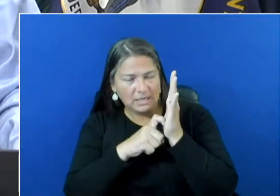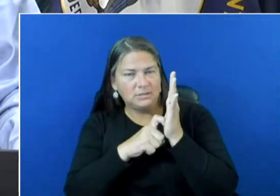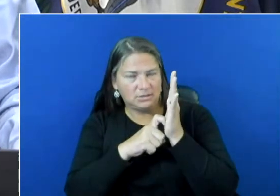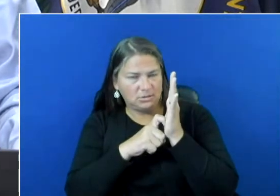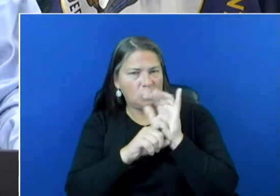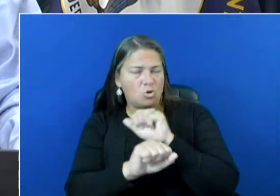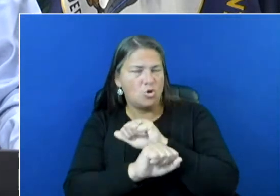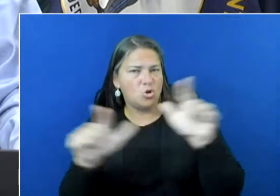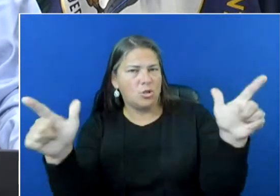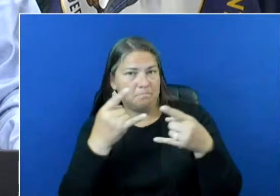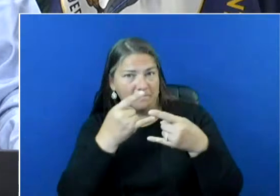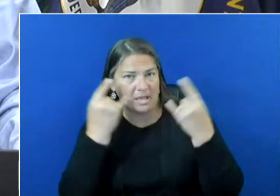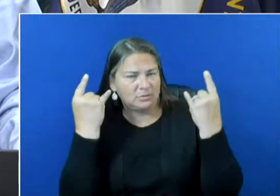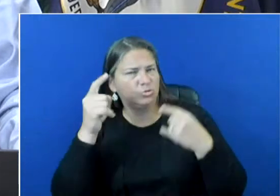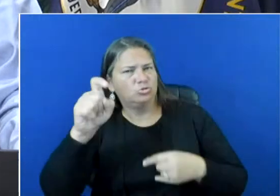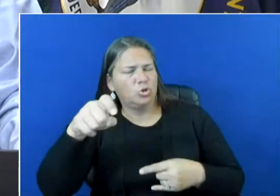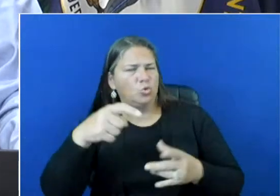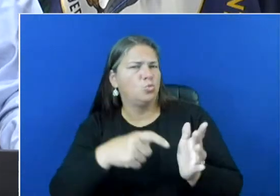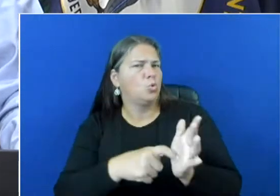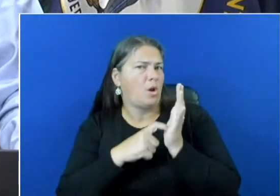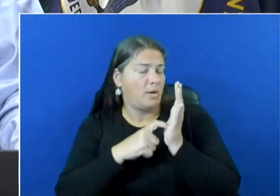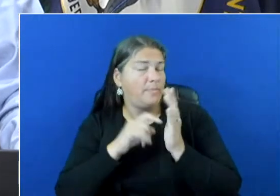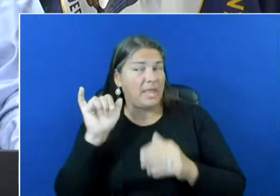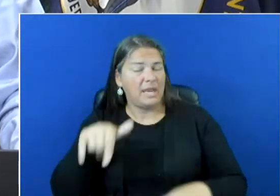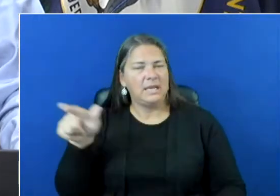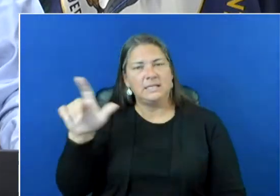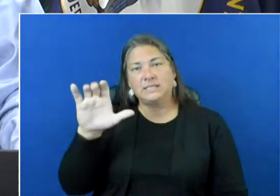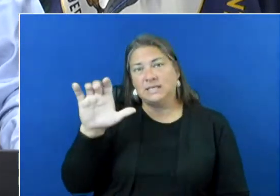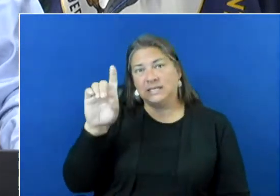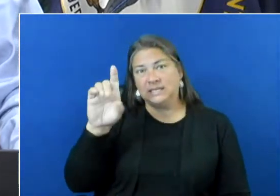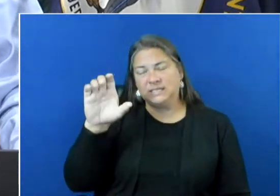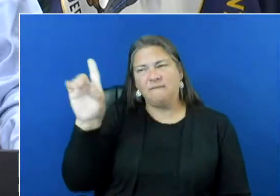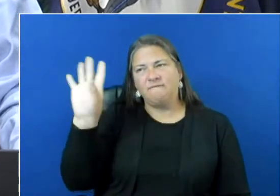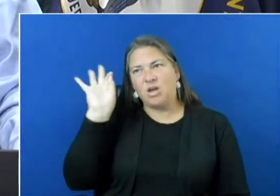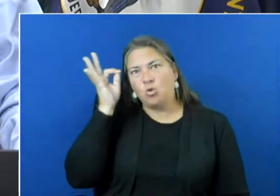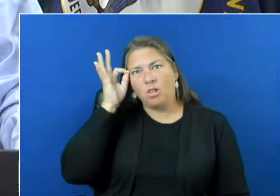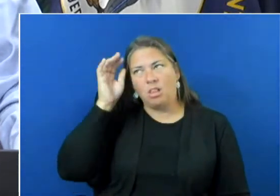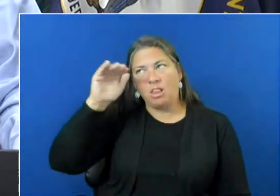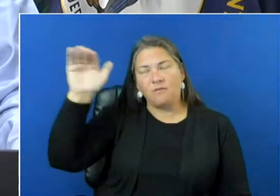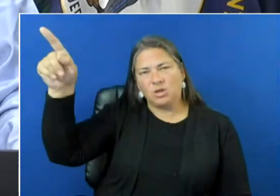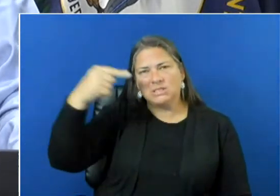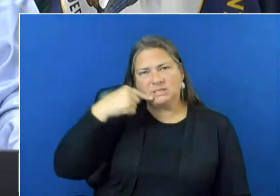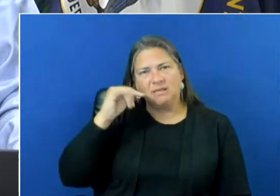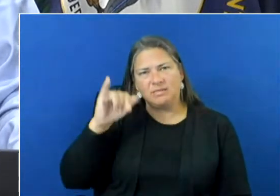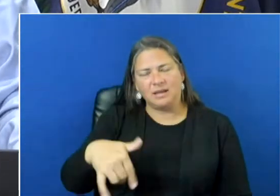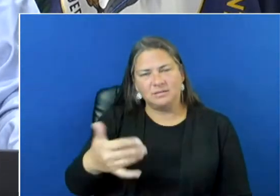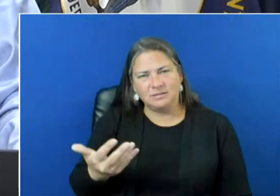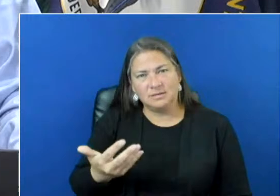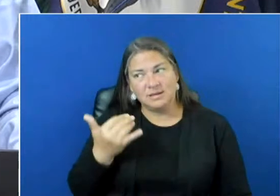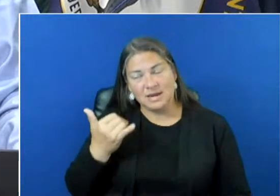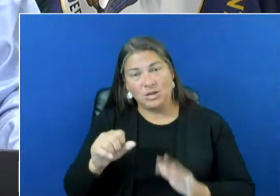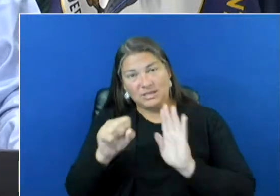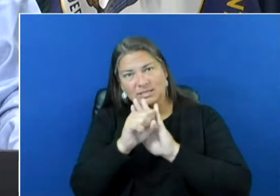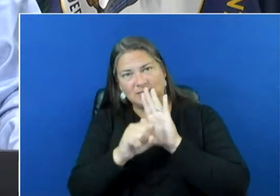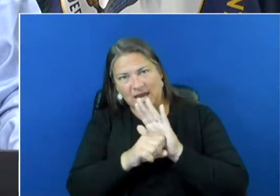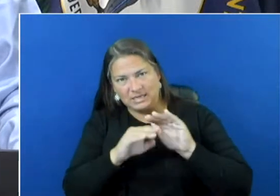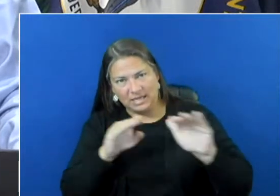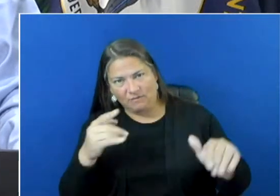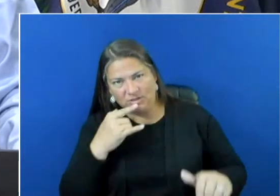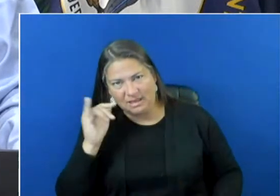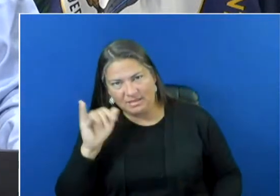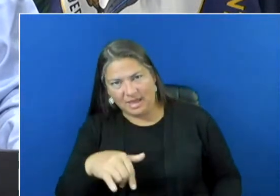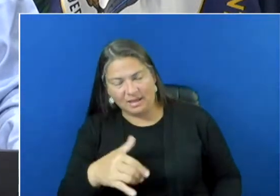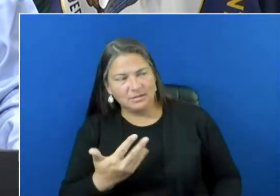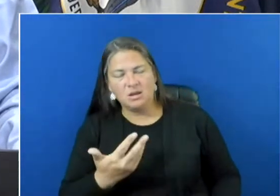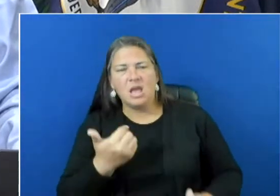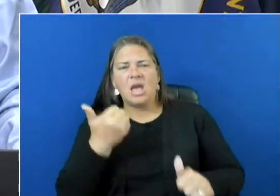should require it. That's what the CDC, the federal level, says. That's what we at the state level say. That's what every